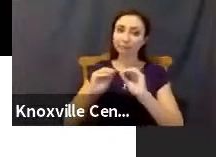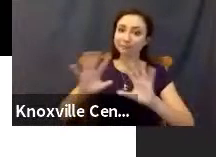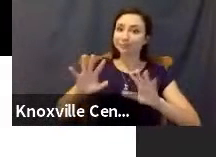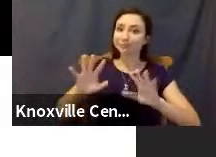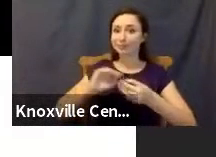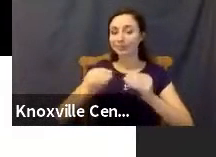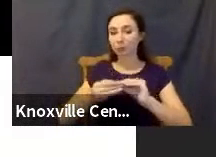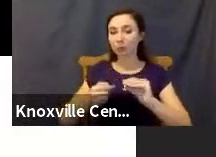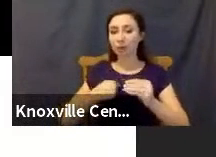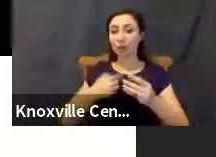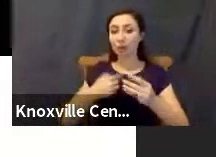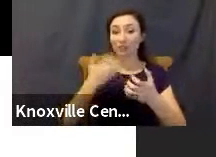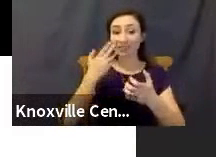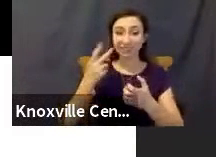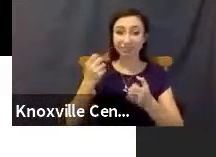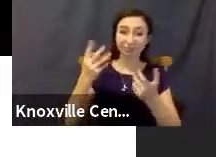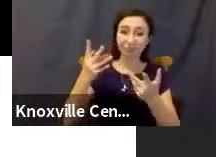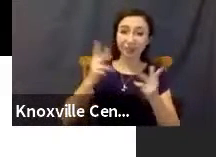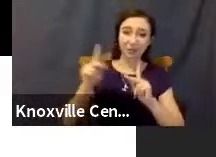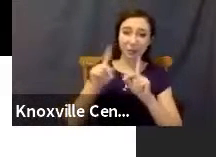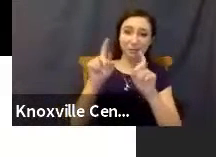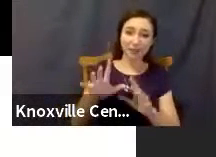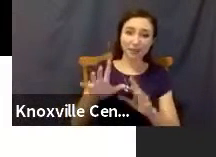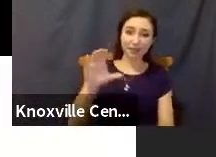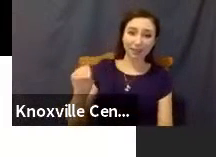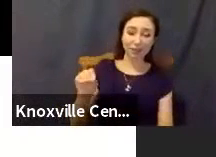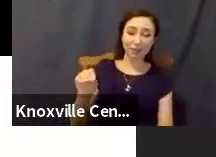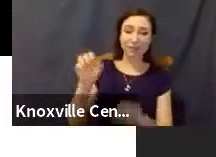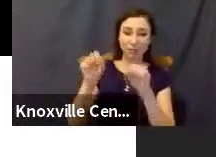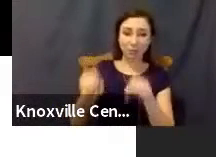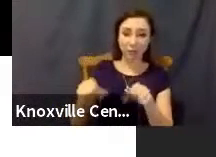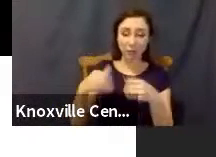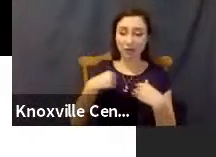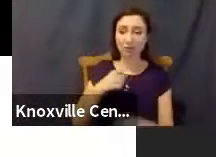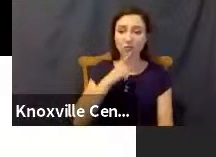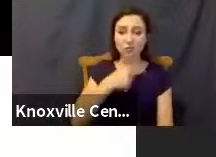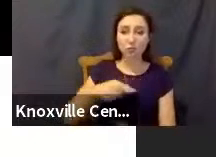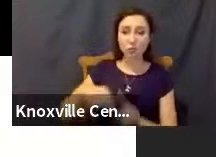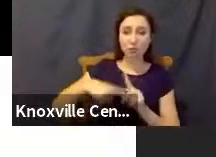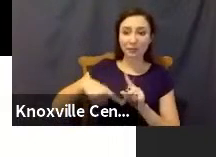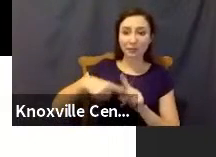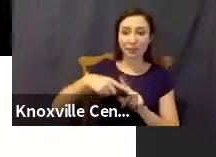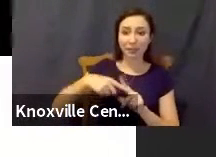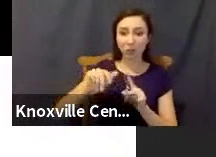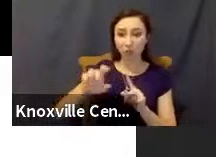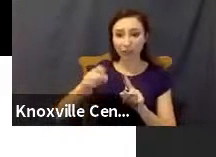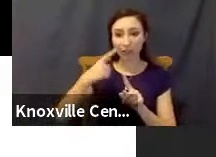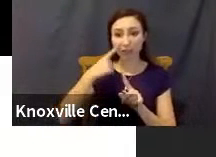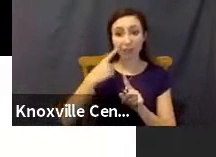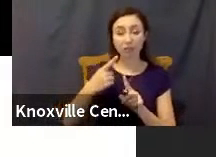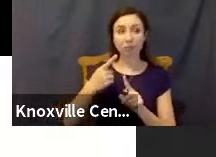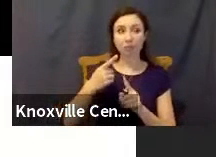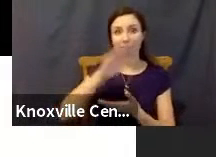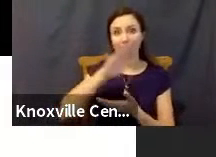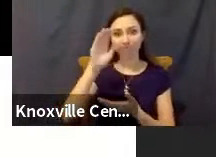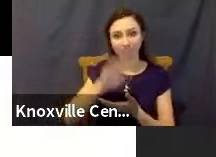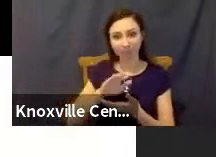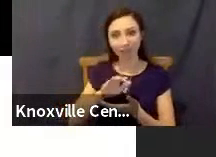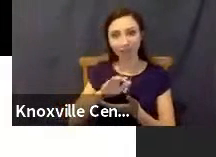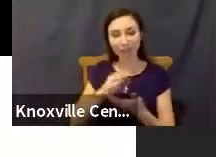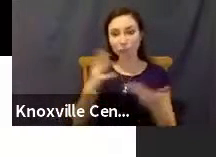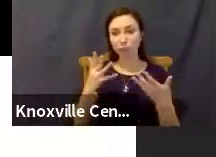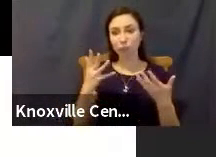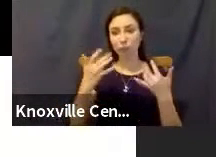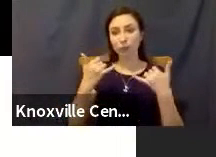as many people tested in the county, thereby getting a true positivity rate, which I think would be much less than what we're